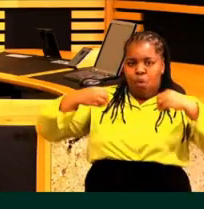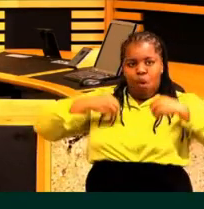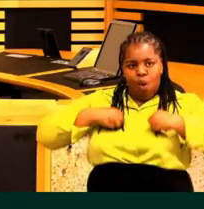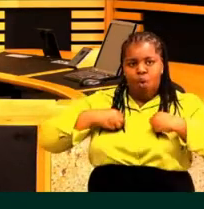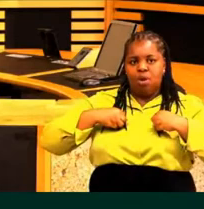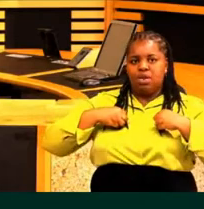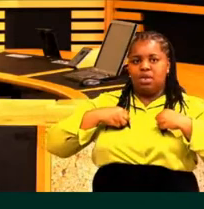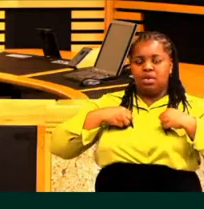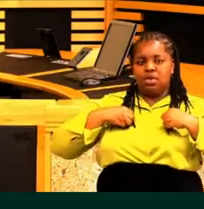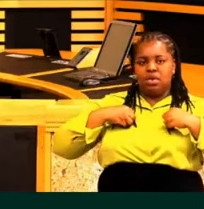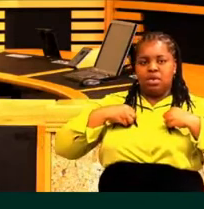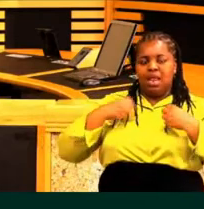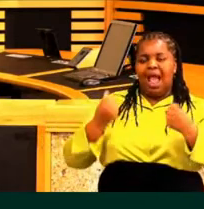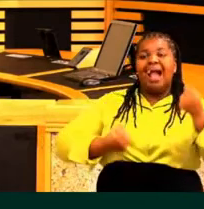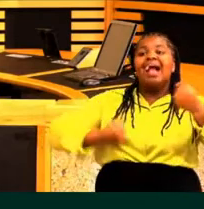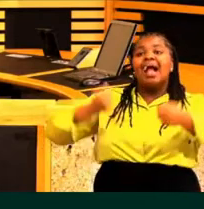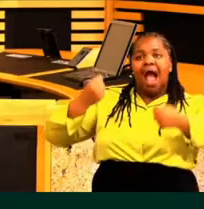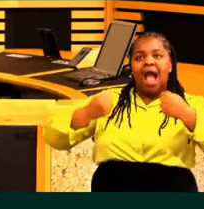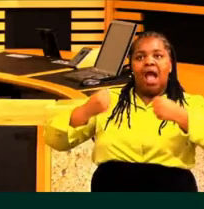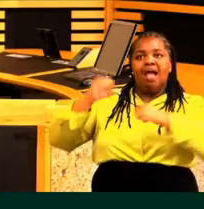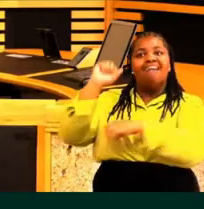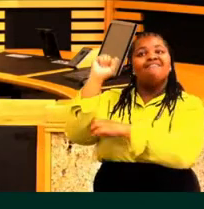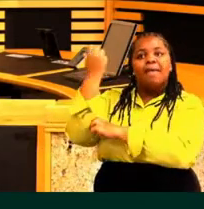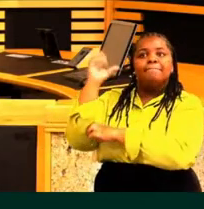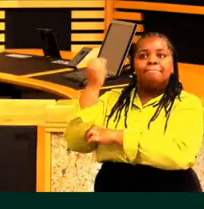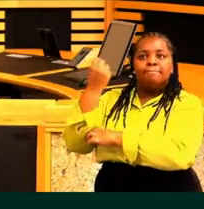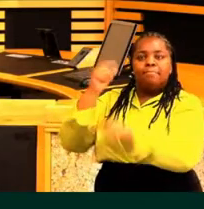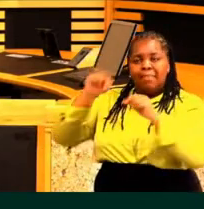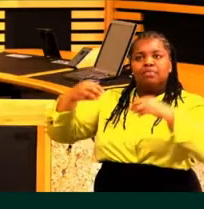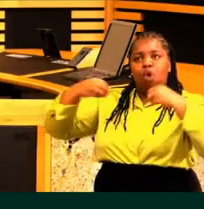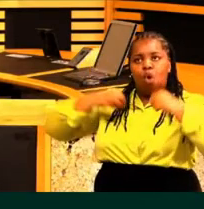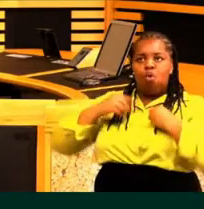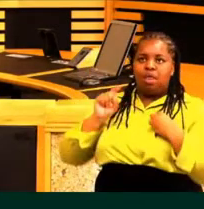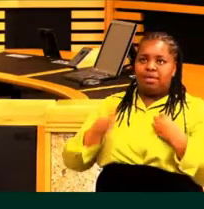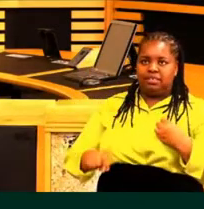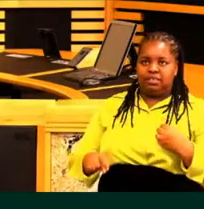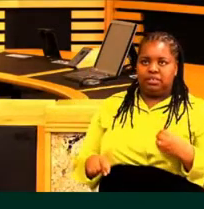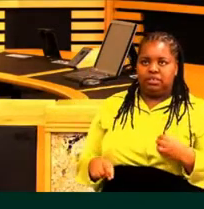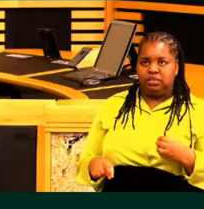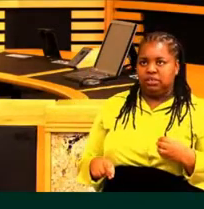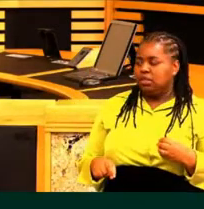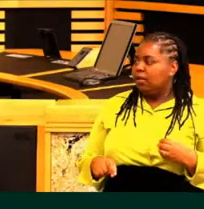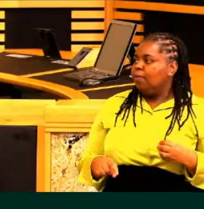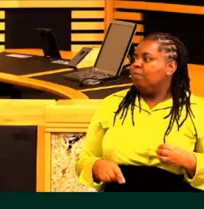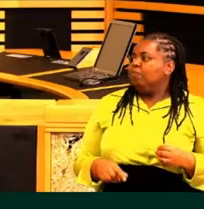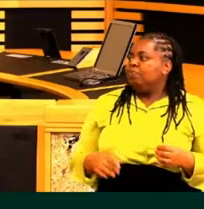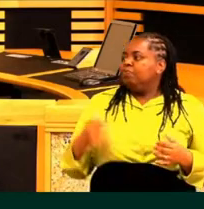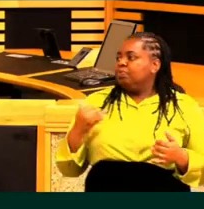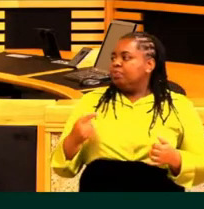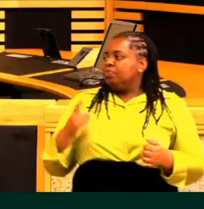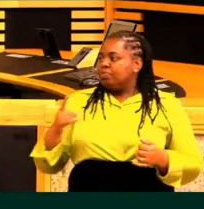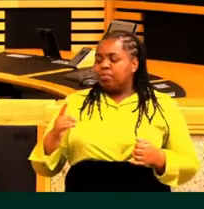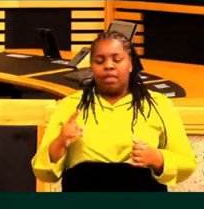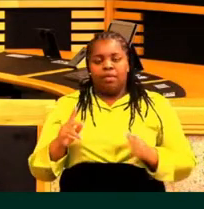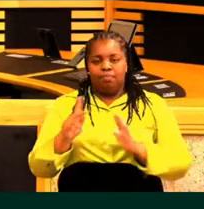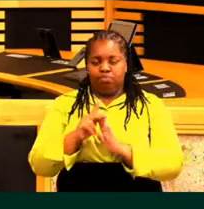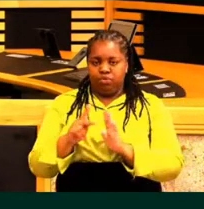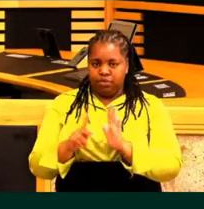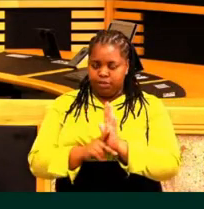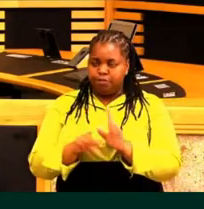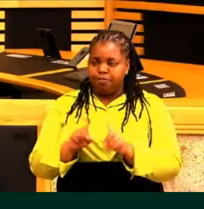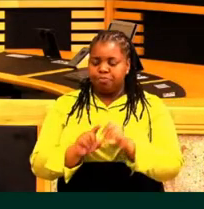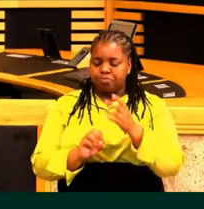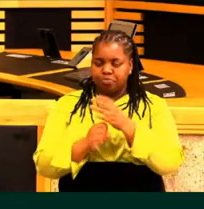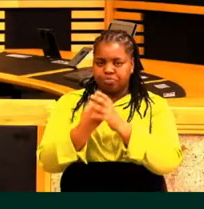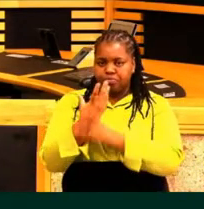car manufacturers as an example so yeah I addressed the importance of policy coherence and